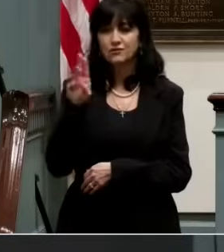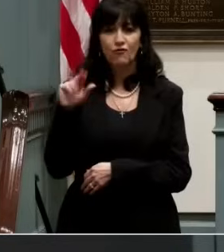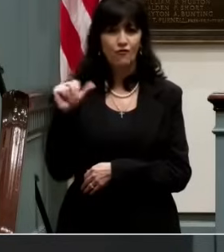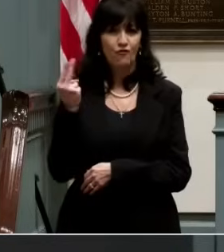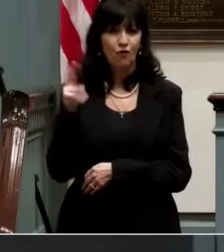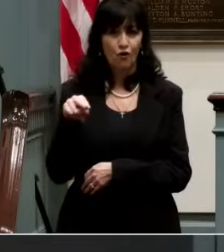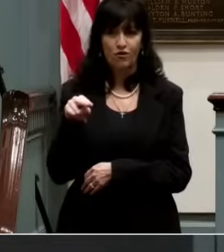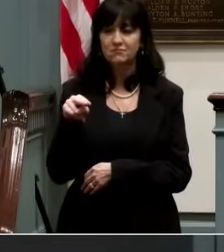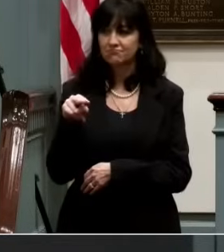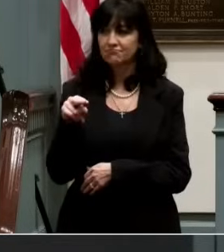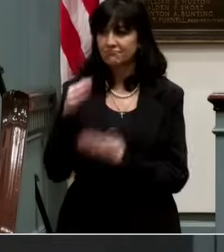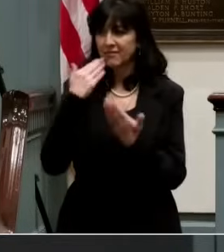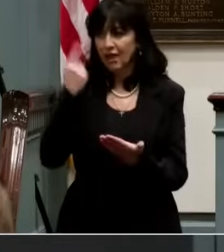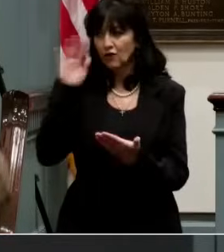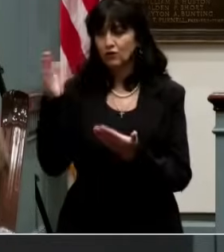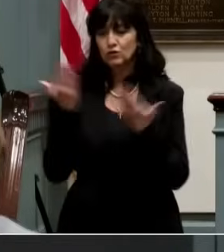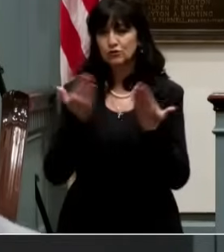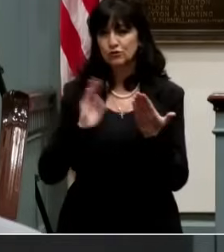state.